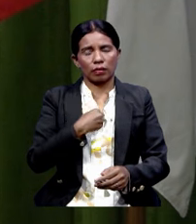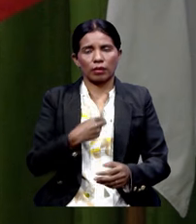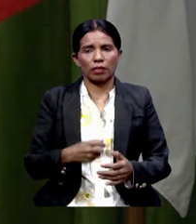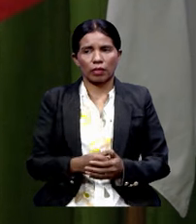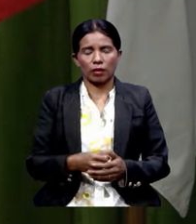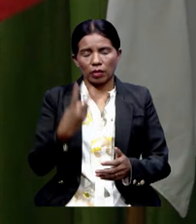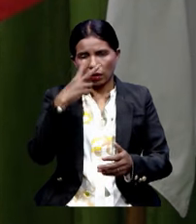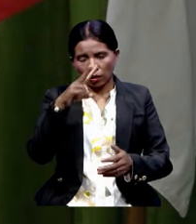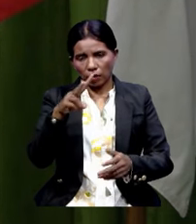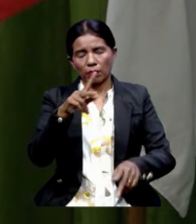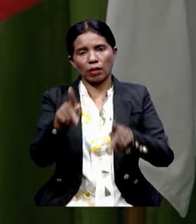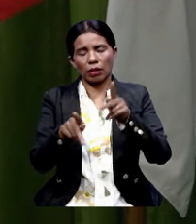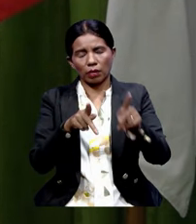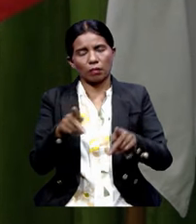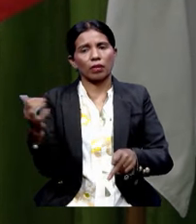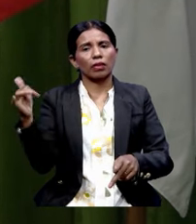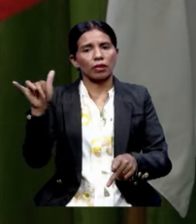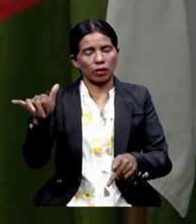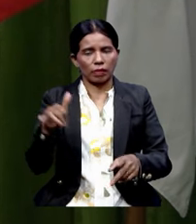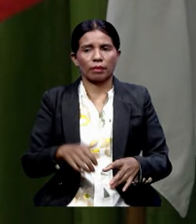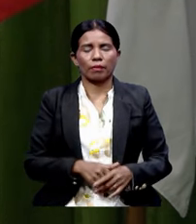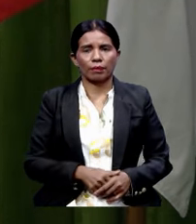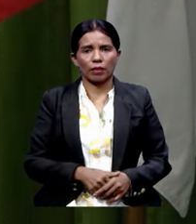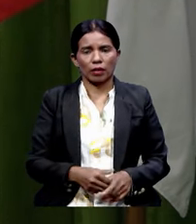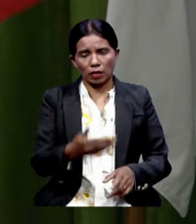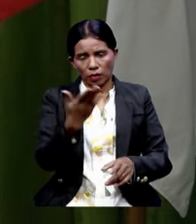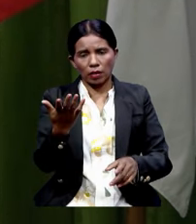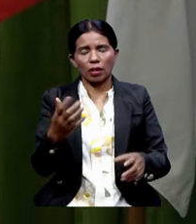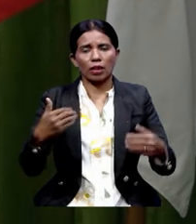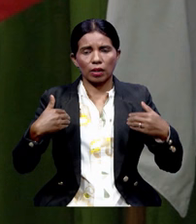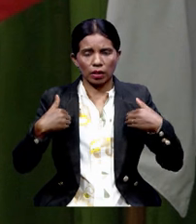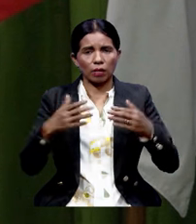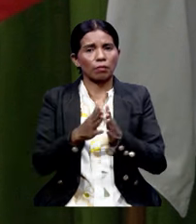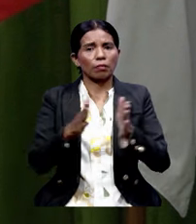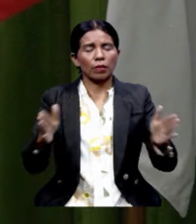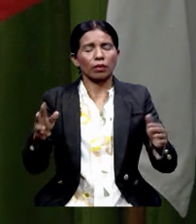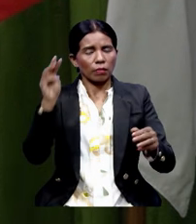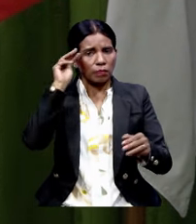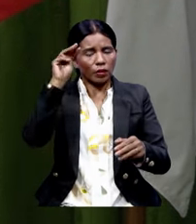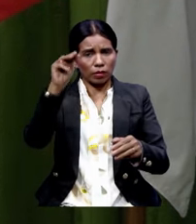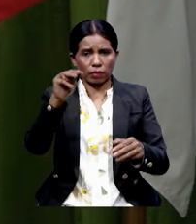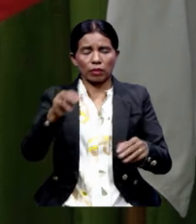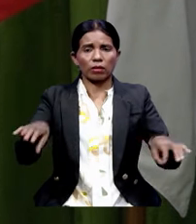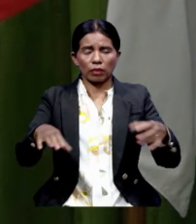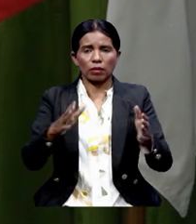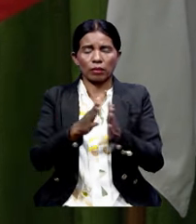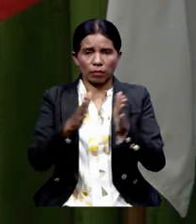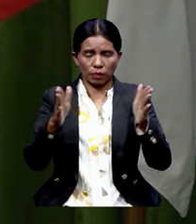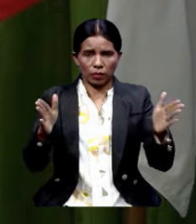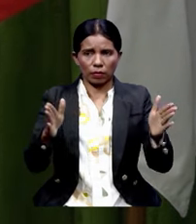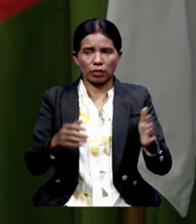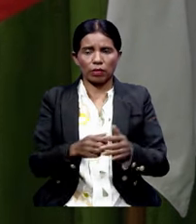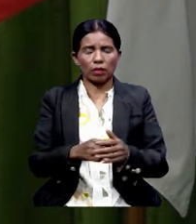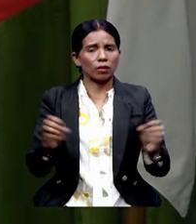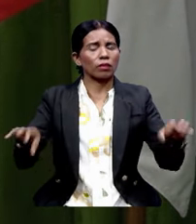look at the people. You have a big mission. It is not a job for